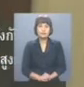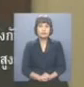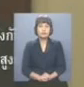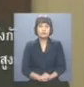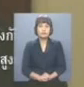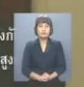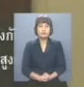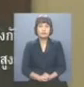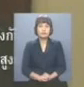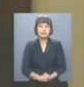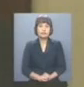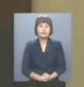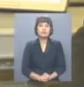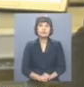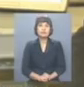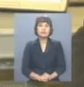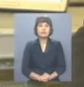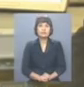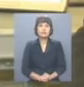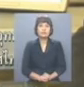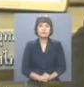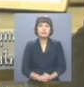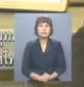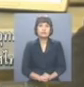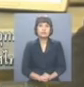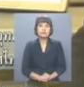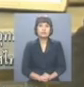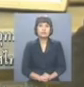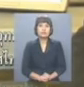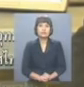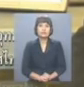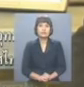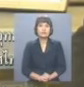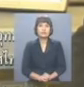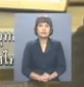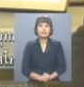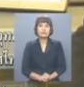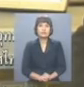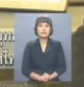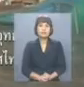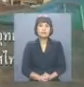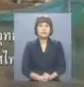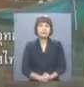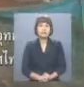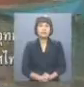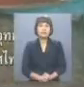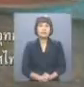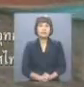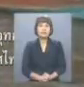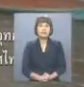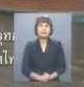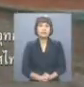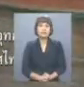sea with climate change rising, but we also have experience firsthand in what flooding means. We